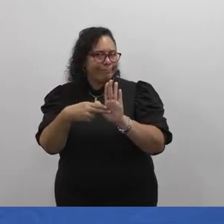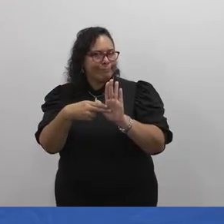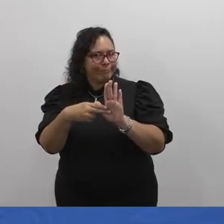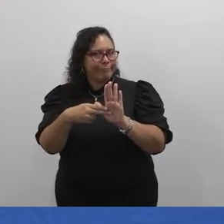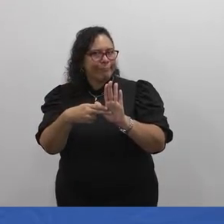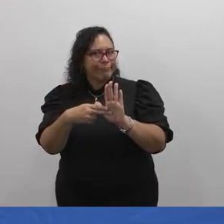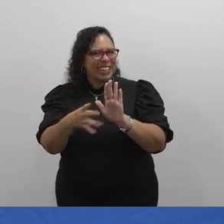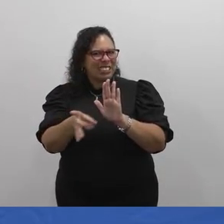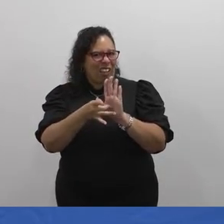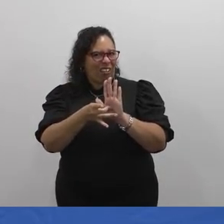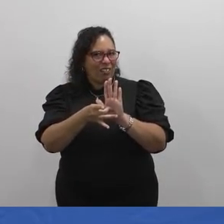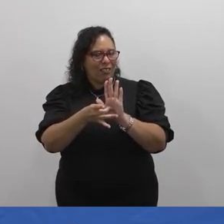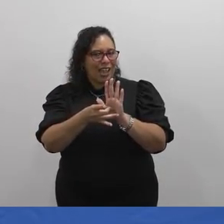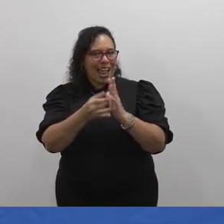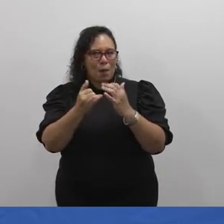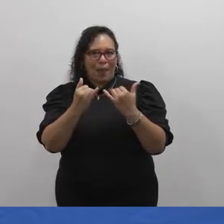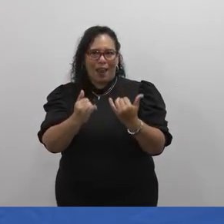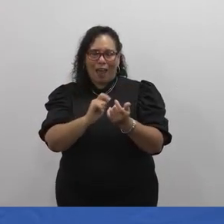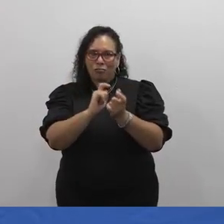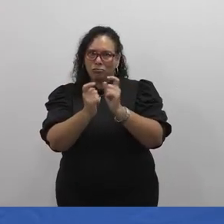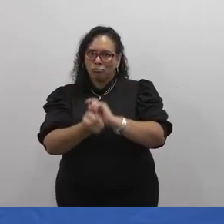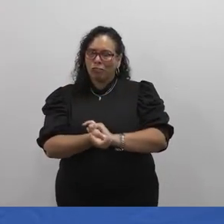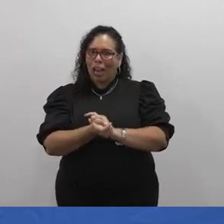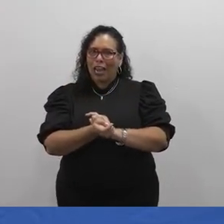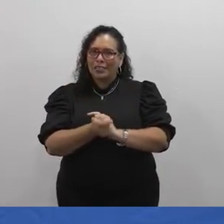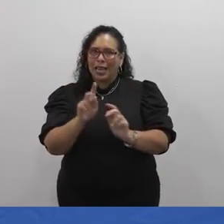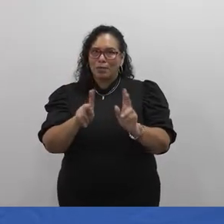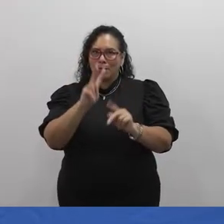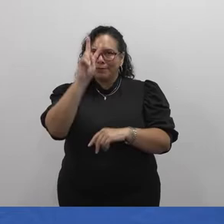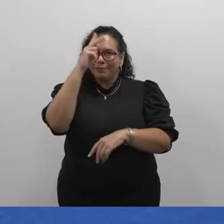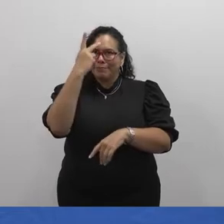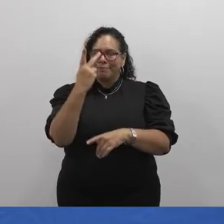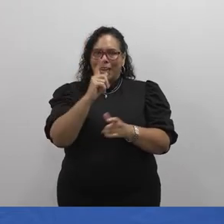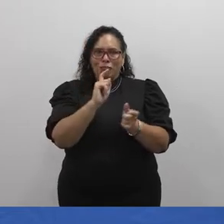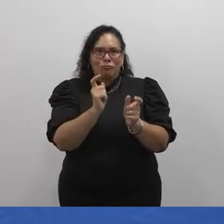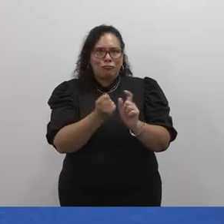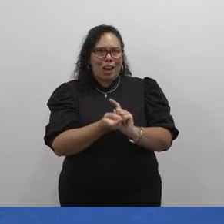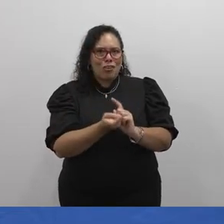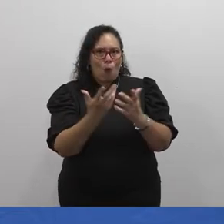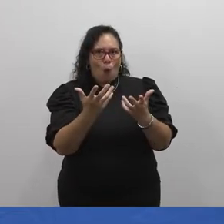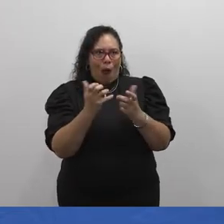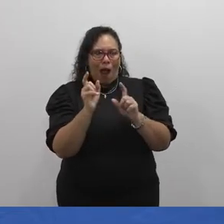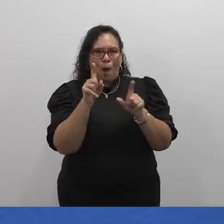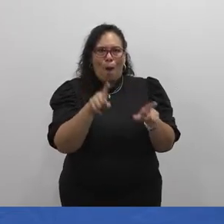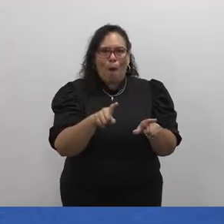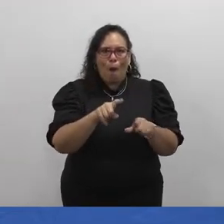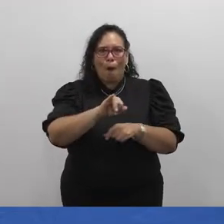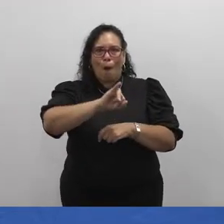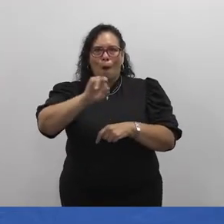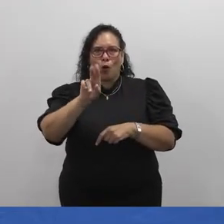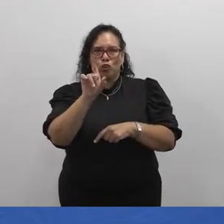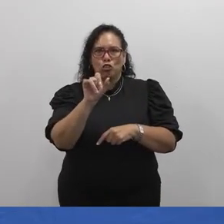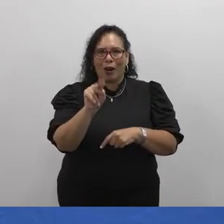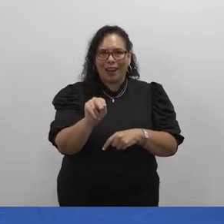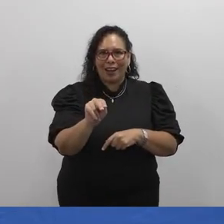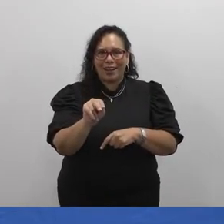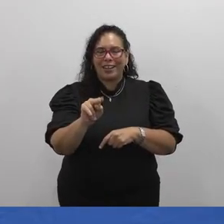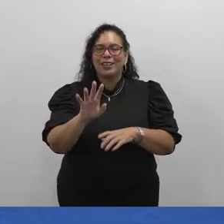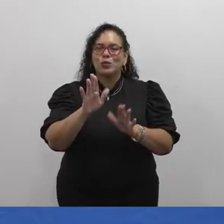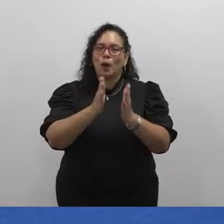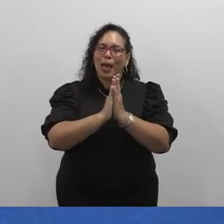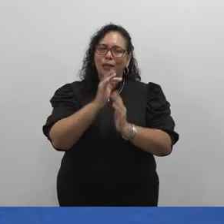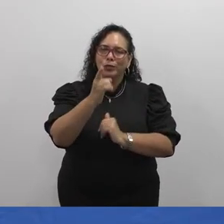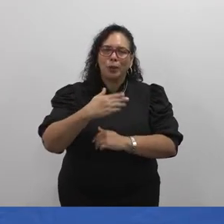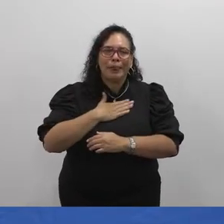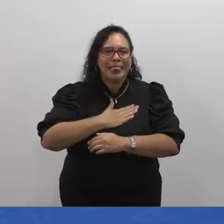with it. So the broad end of the question is, please reaffirm, rearticulate, reiterate for us how important it